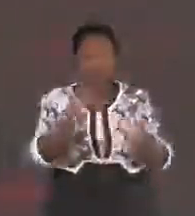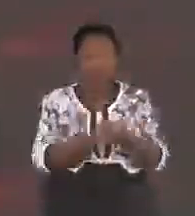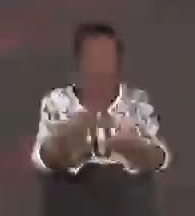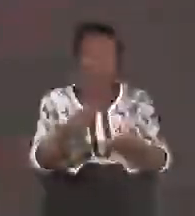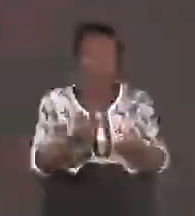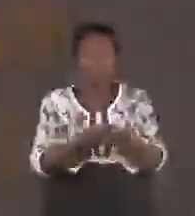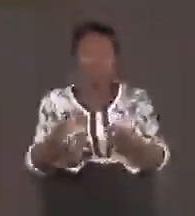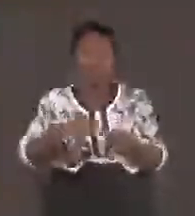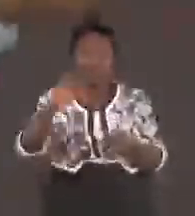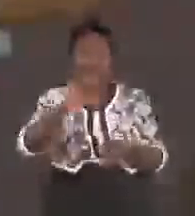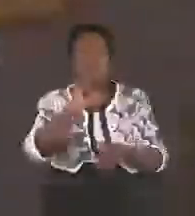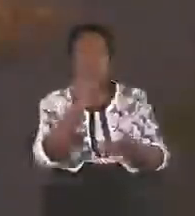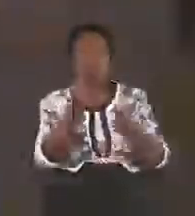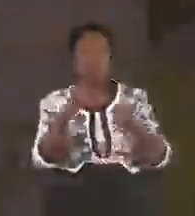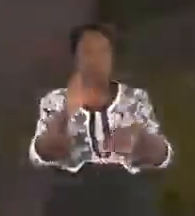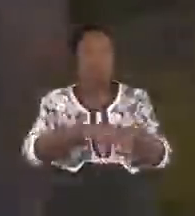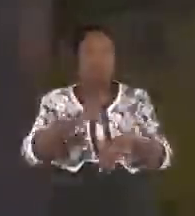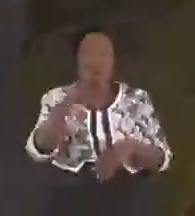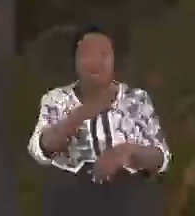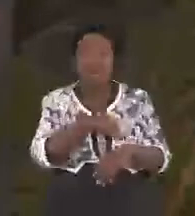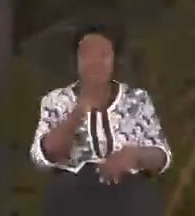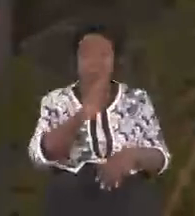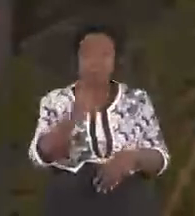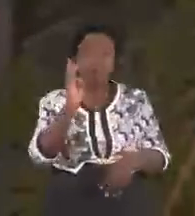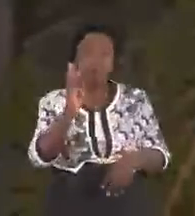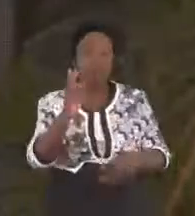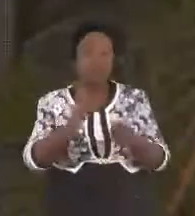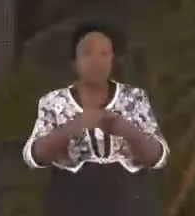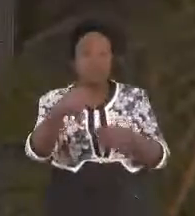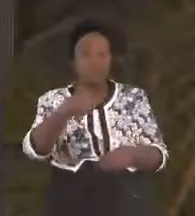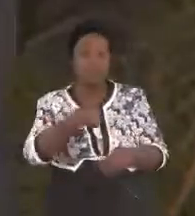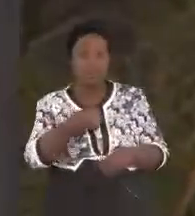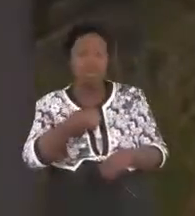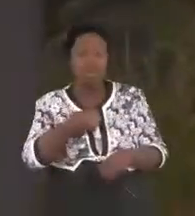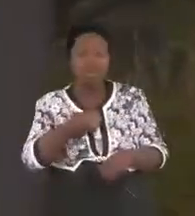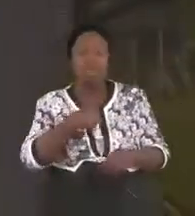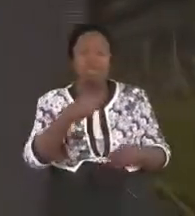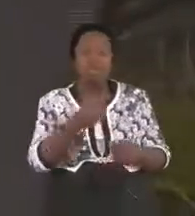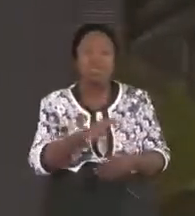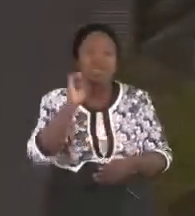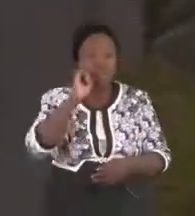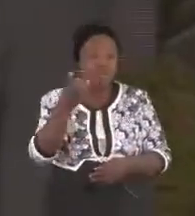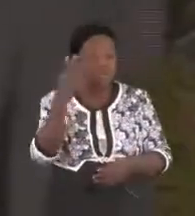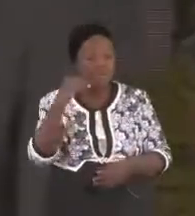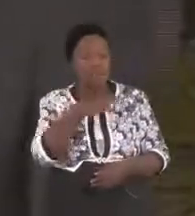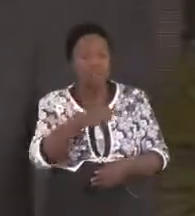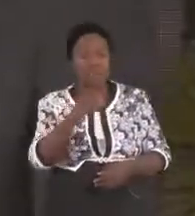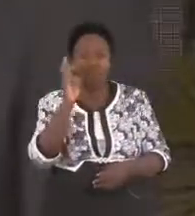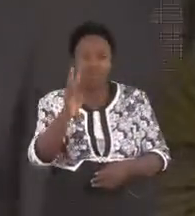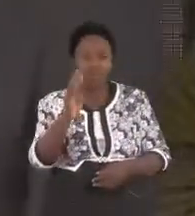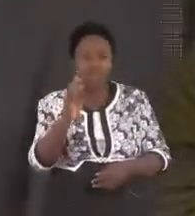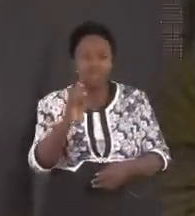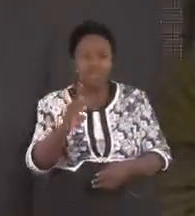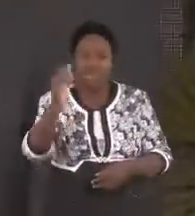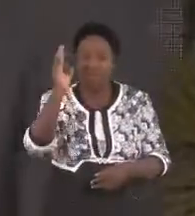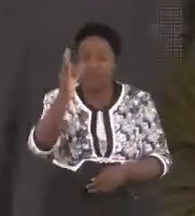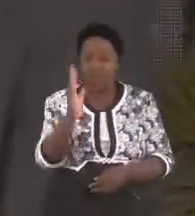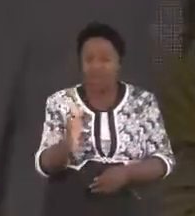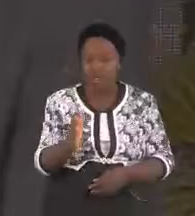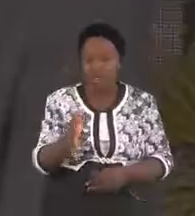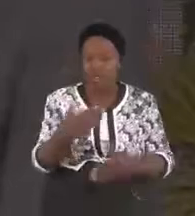upon you, and ye shall be witnesses unto me. He was a witness, a bore witness, because of